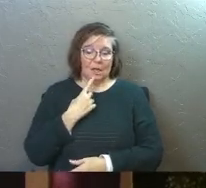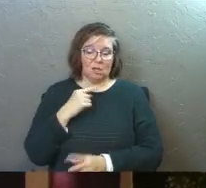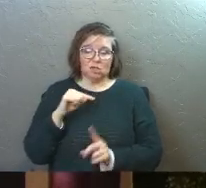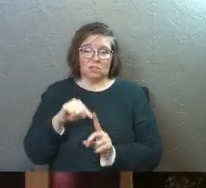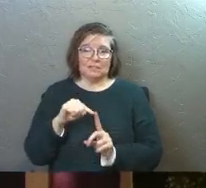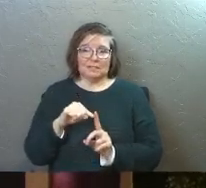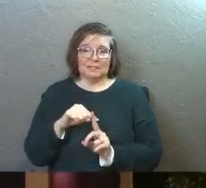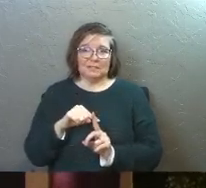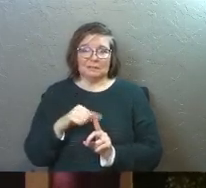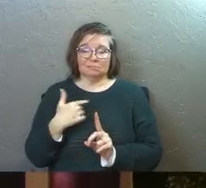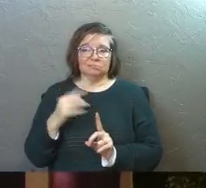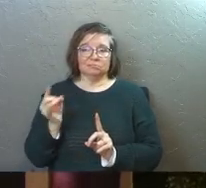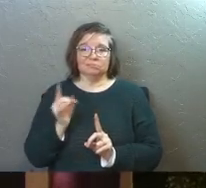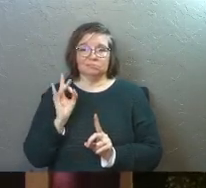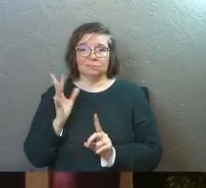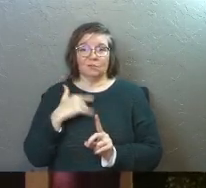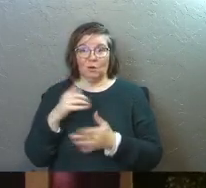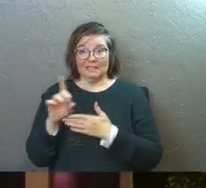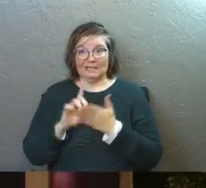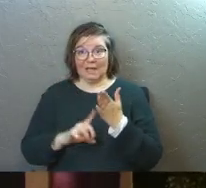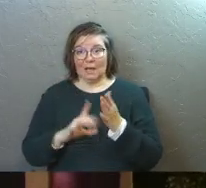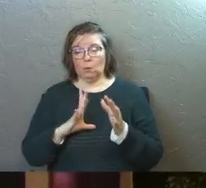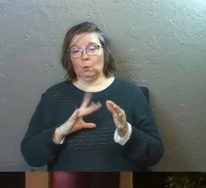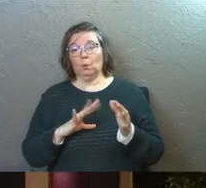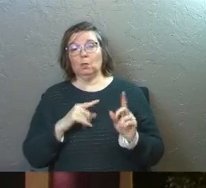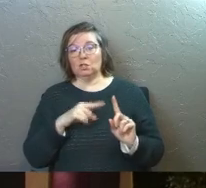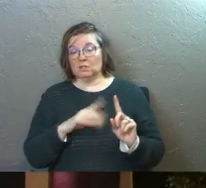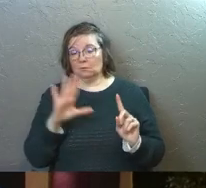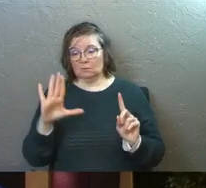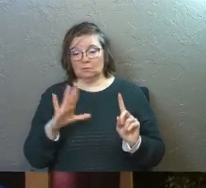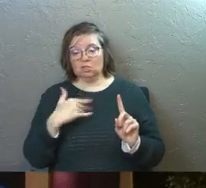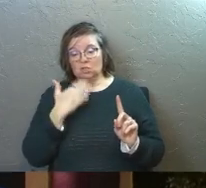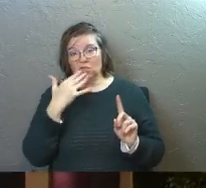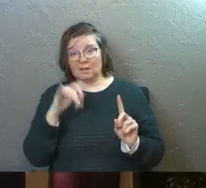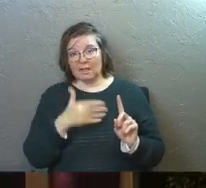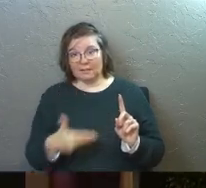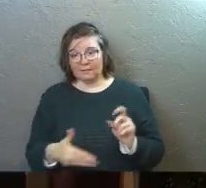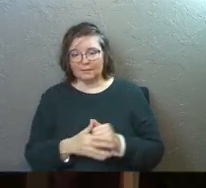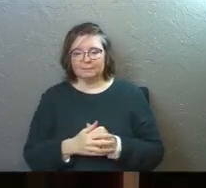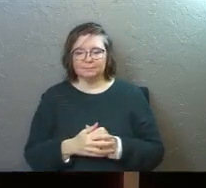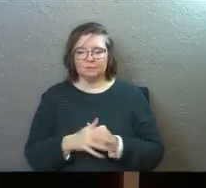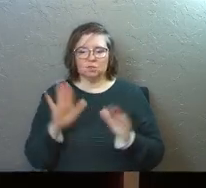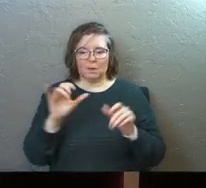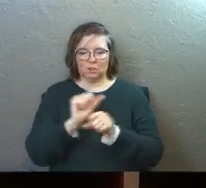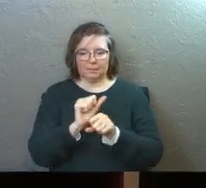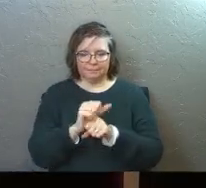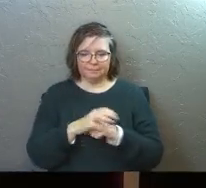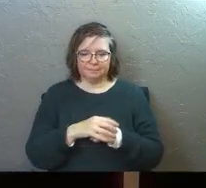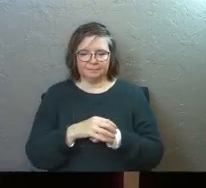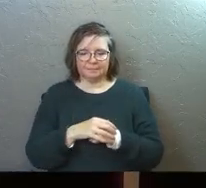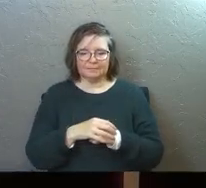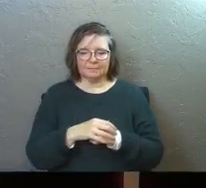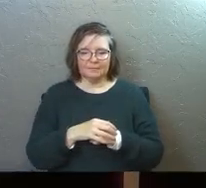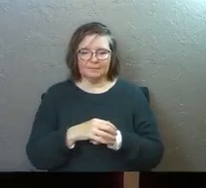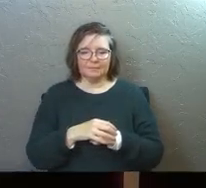this. She is a killer when it comes to like design, okay? She is, man. Rachel's good at that stuff. She does a great job. Thanks,